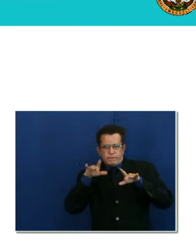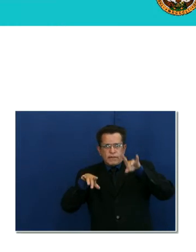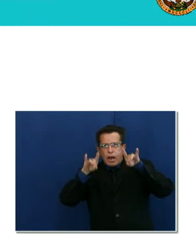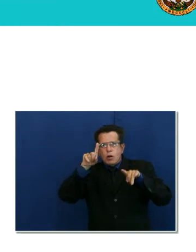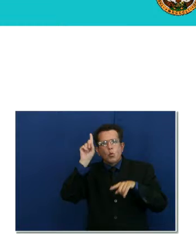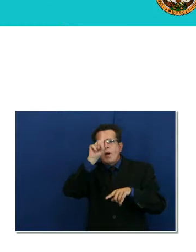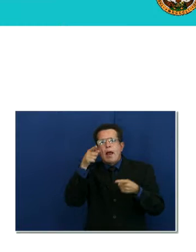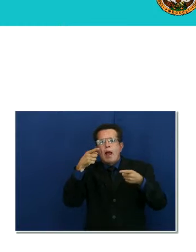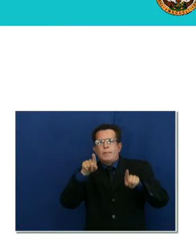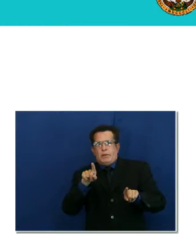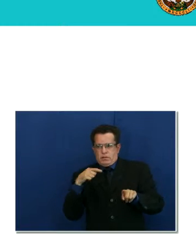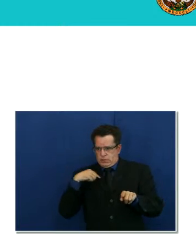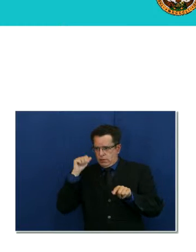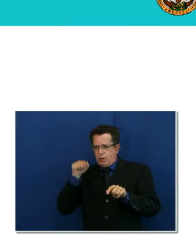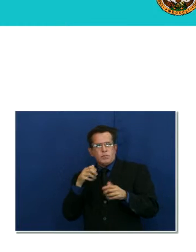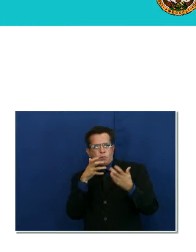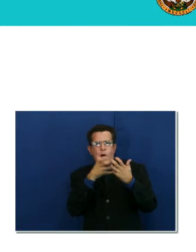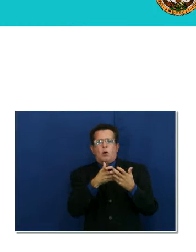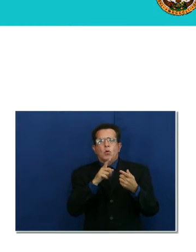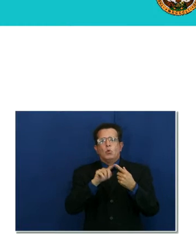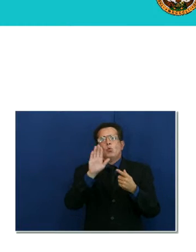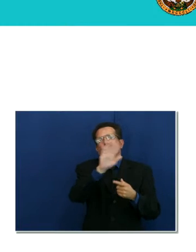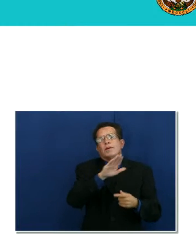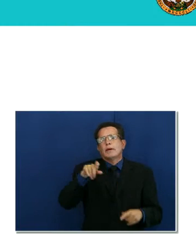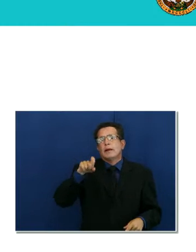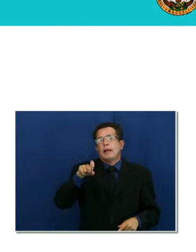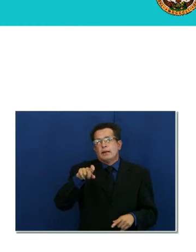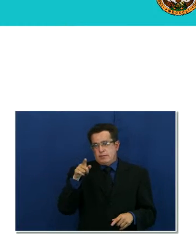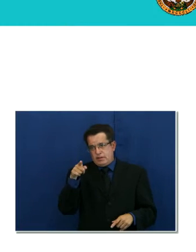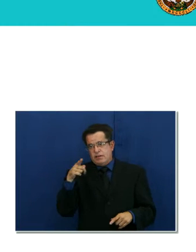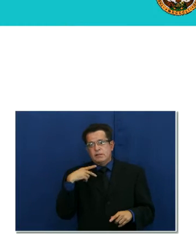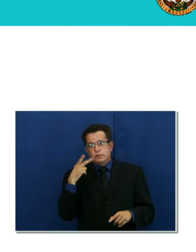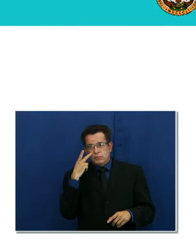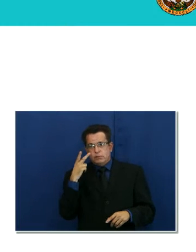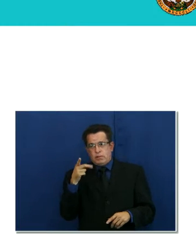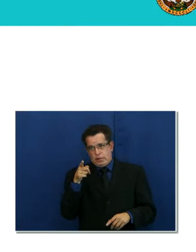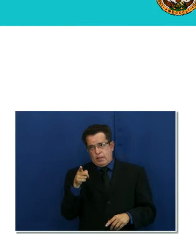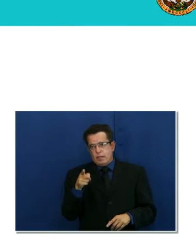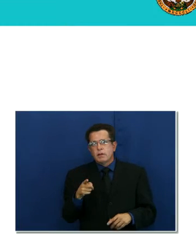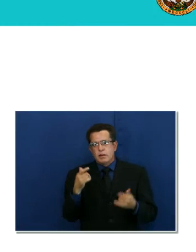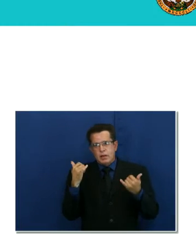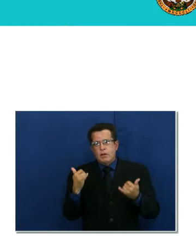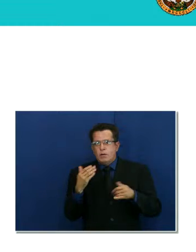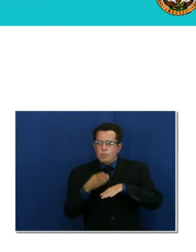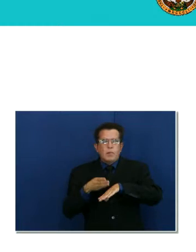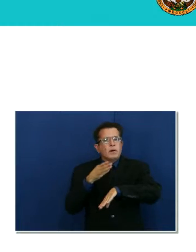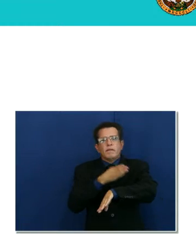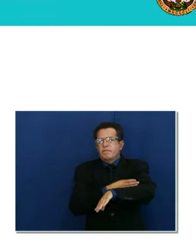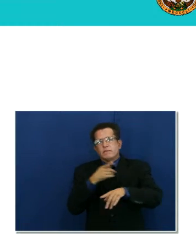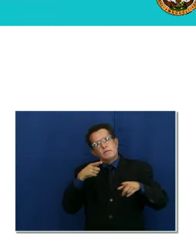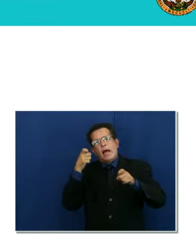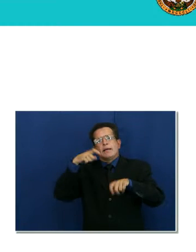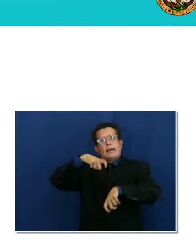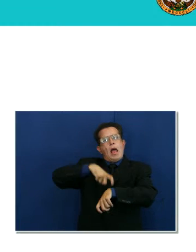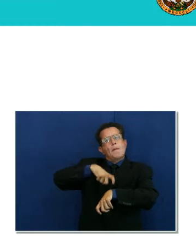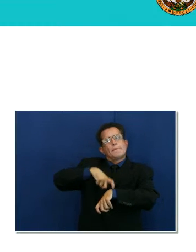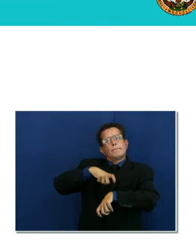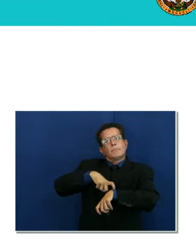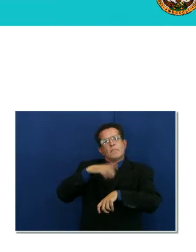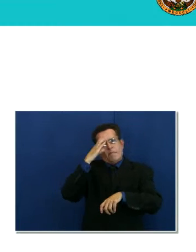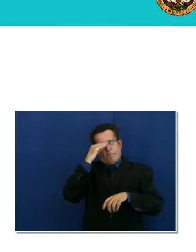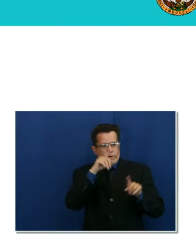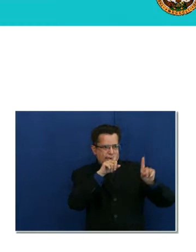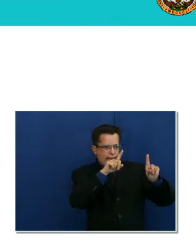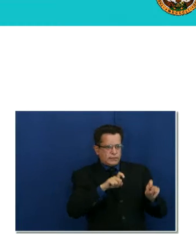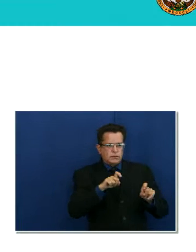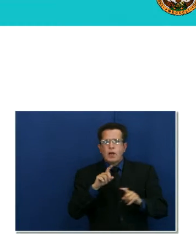happening, and it also helps with state adjustment factors. But what you see right here is we've been able to do this without compromising our turnaround times. San Diego County